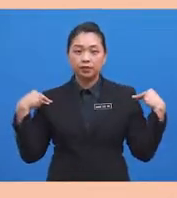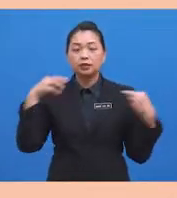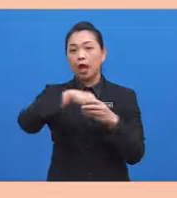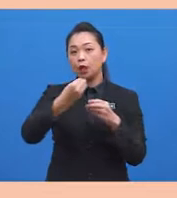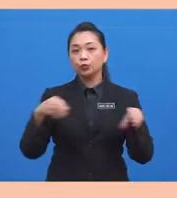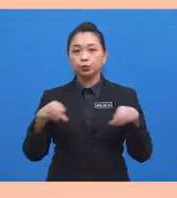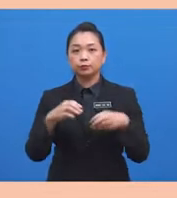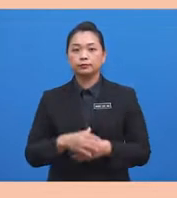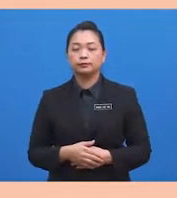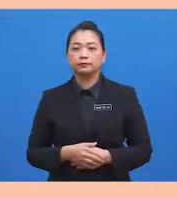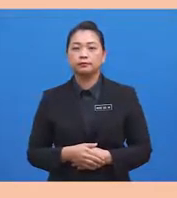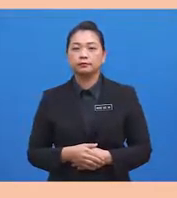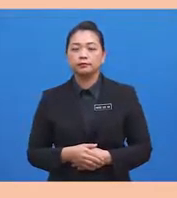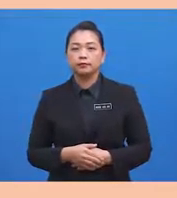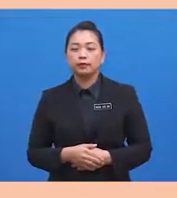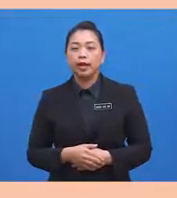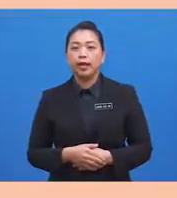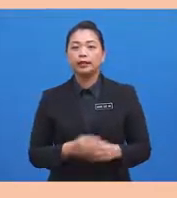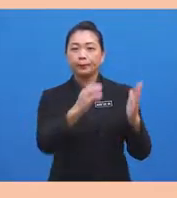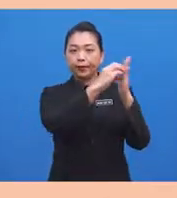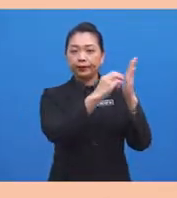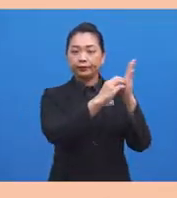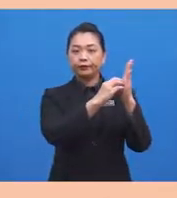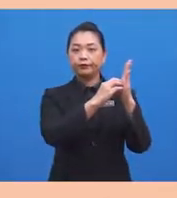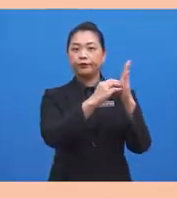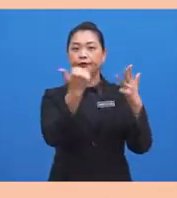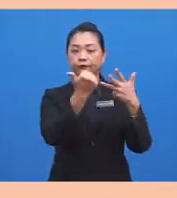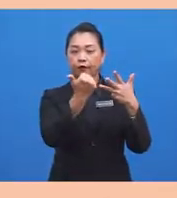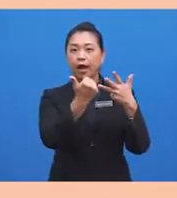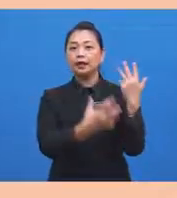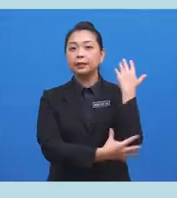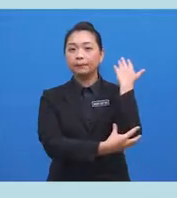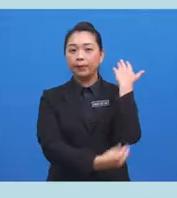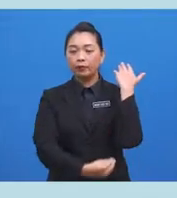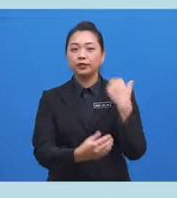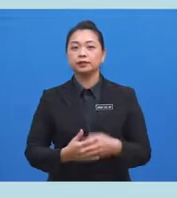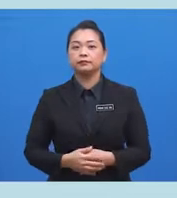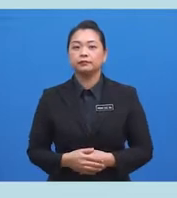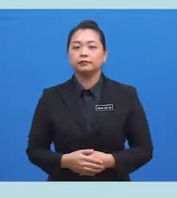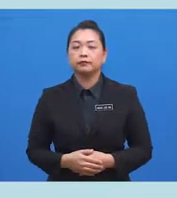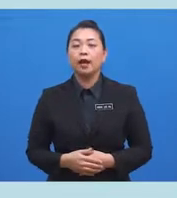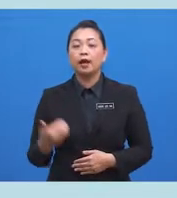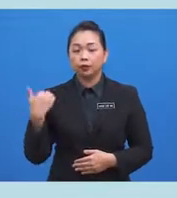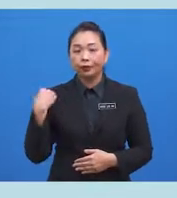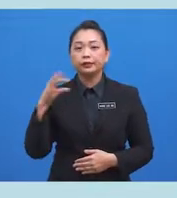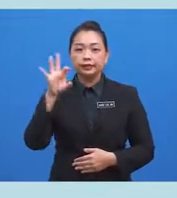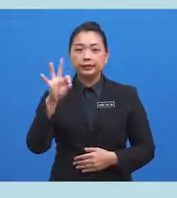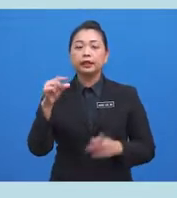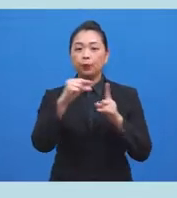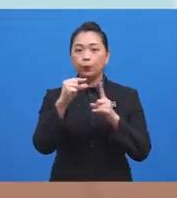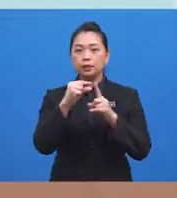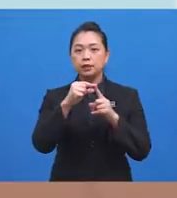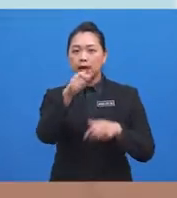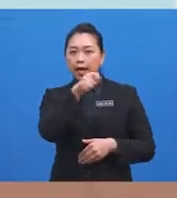outdo. And in paragraph 4, we have protested and poverty. A total of 9 words highlighted in